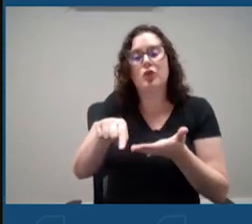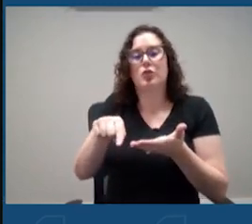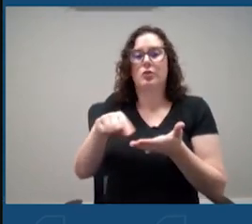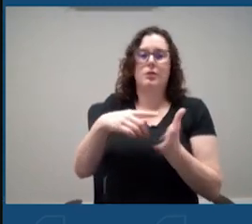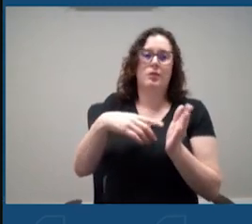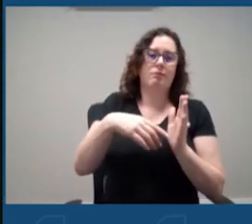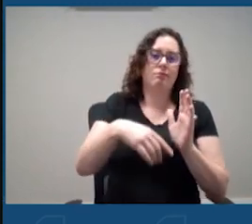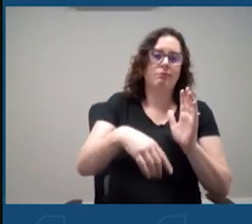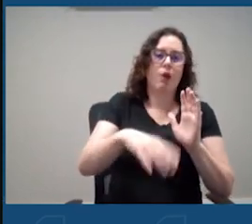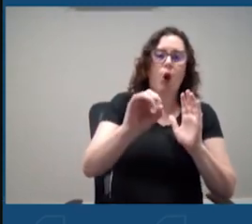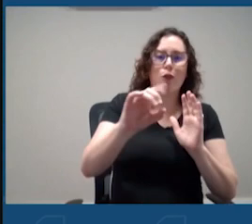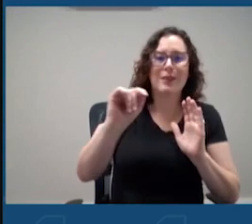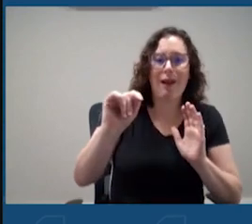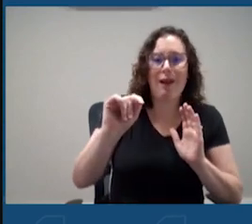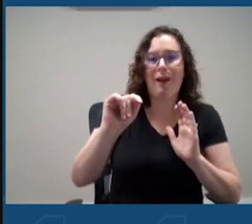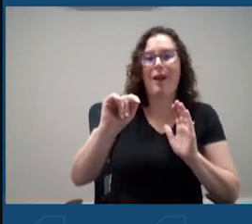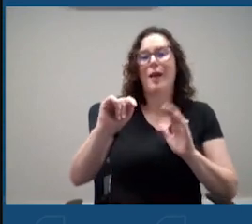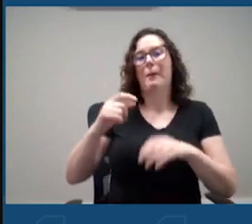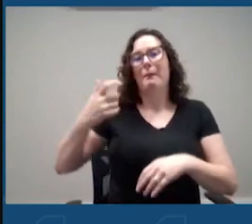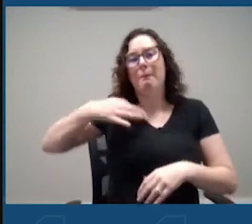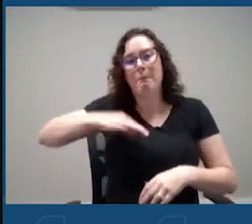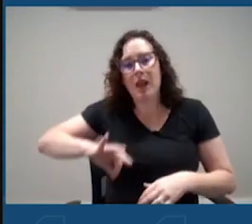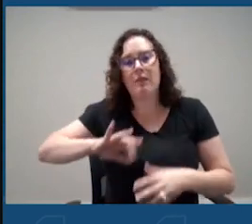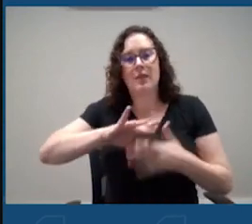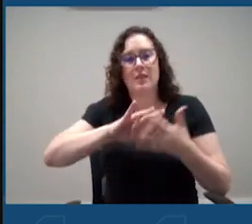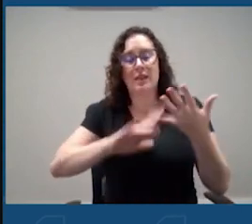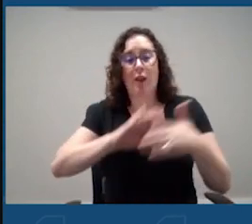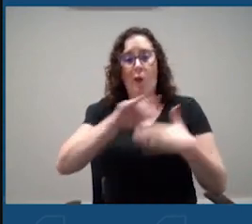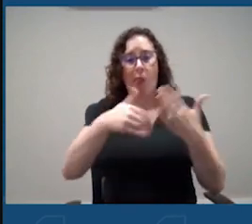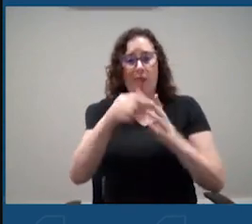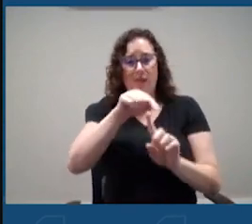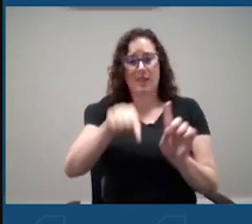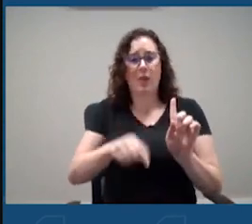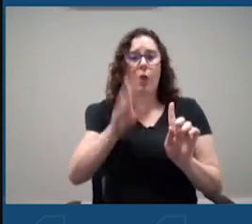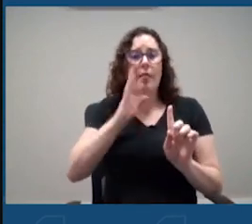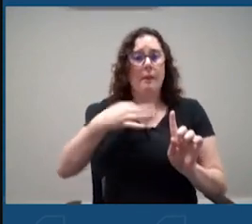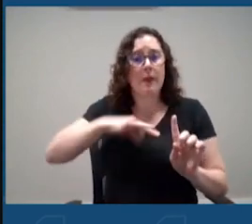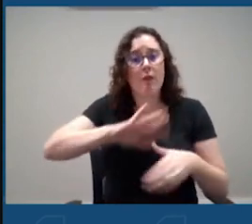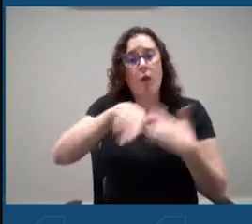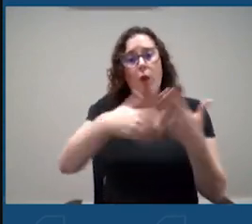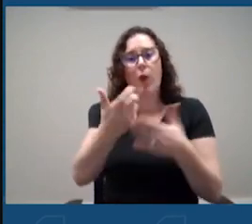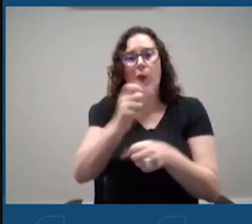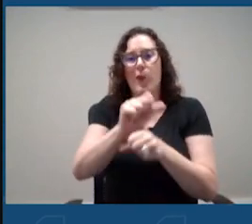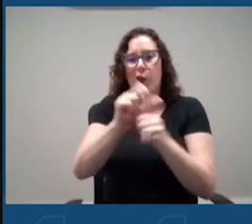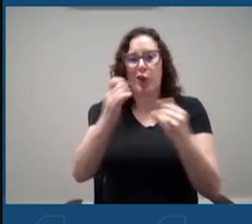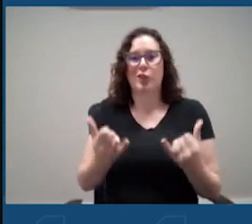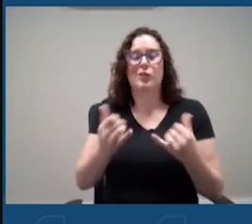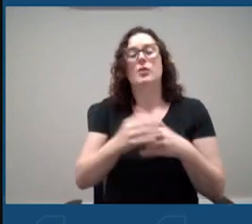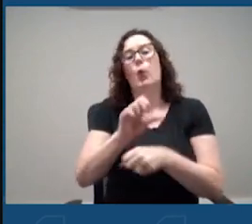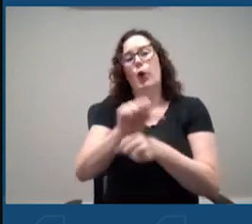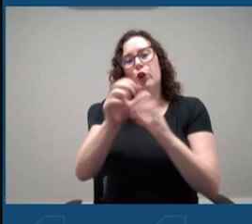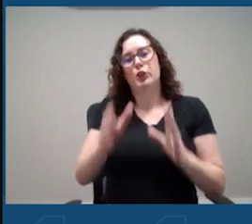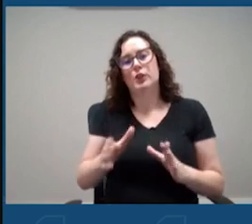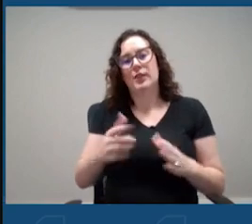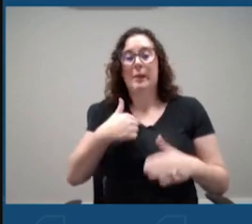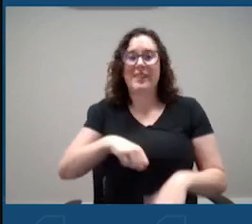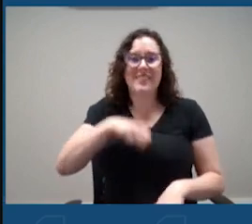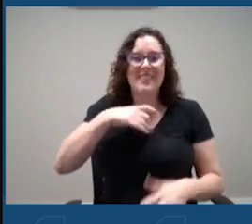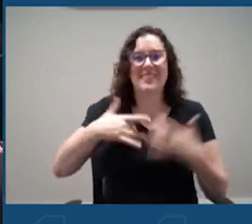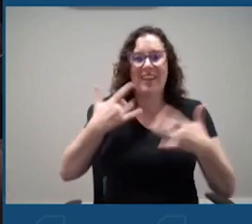thermal energy systems that will truly benefit all New Yorkers. So great to be here today and looking forward to also getting a pen as well. Thank